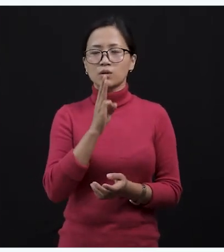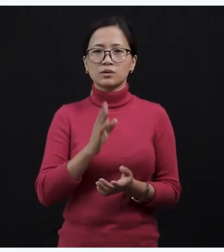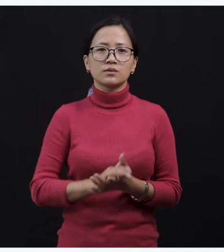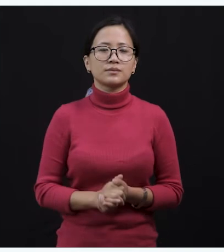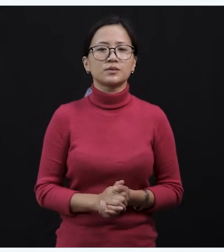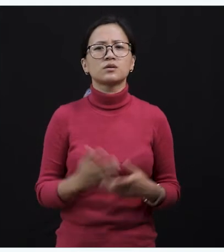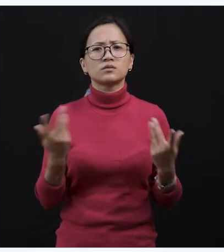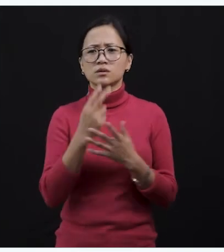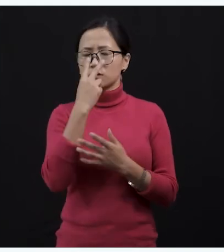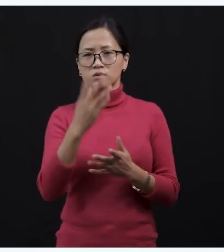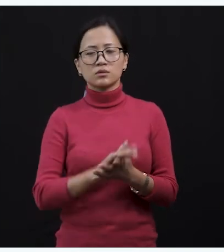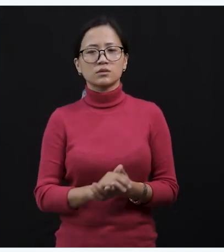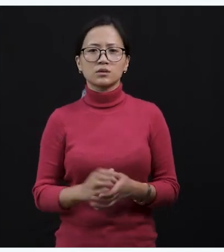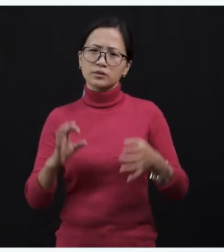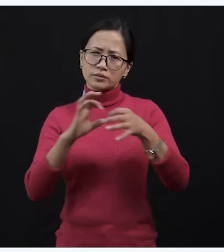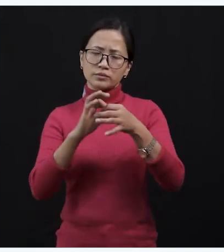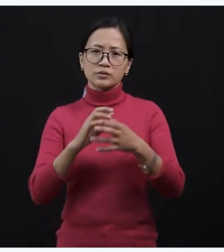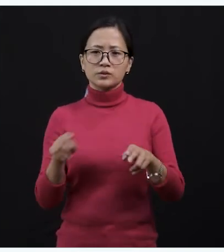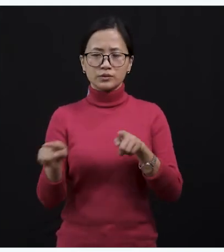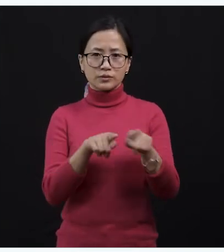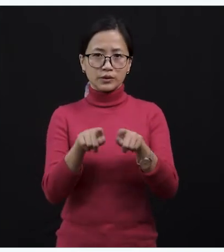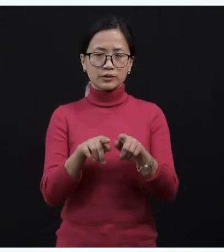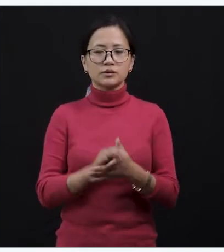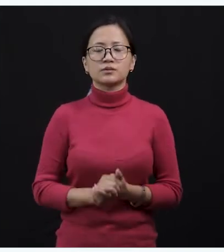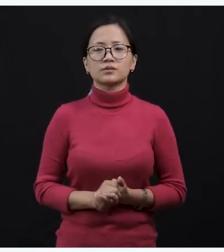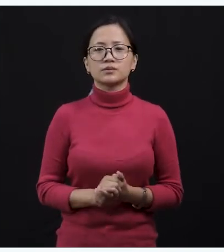So see how we are all correlated.